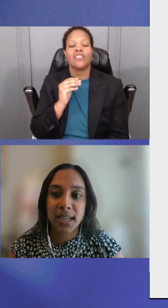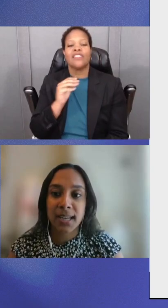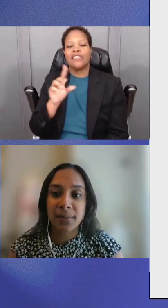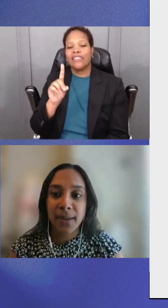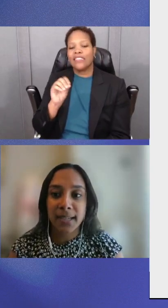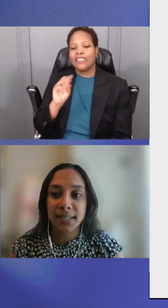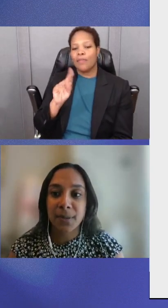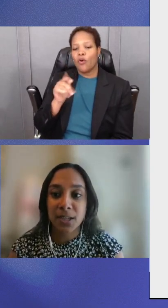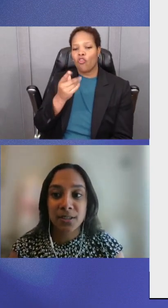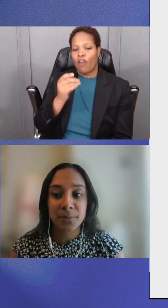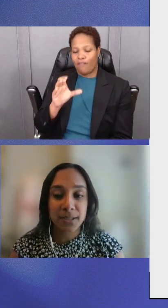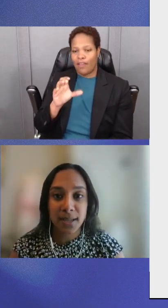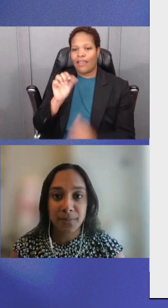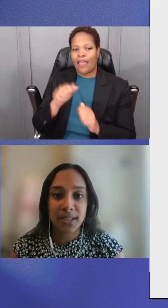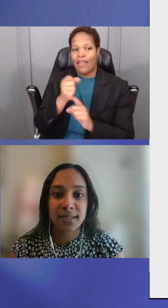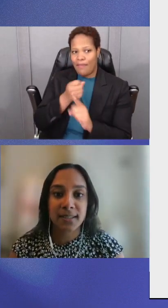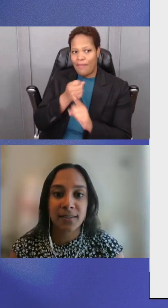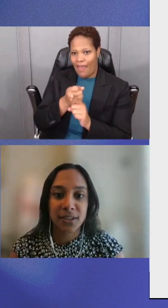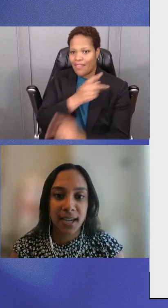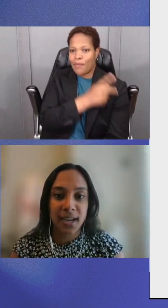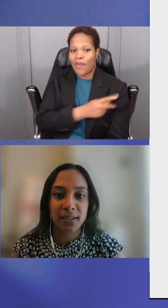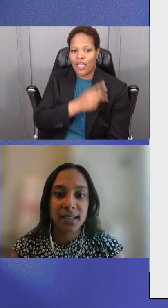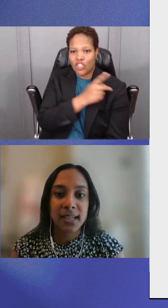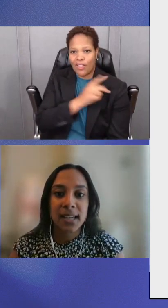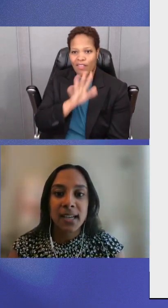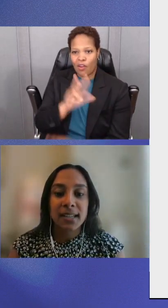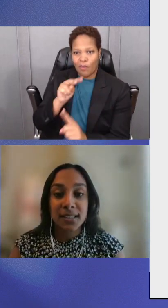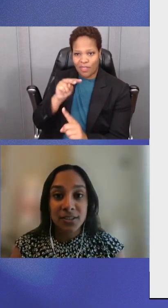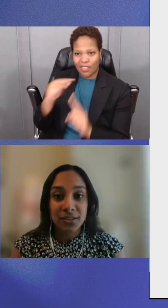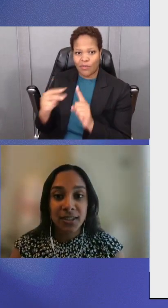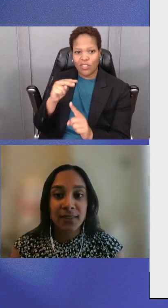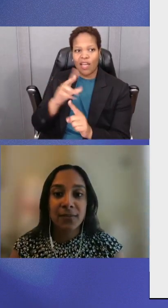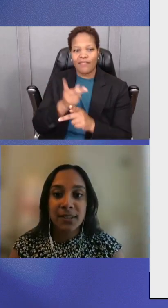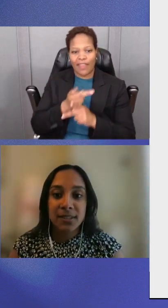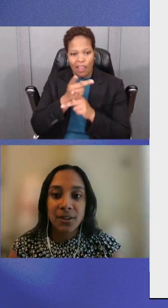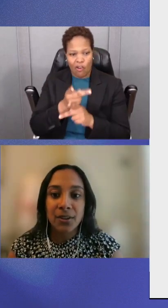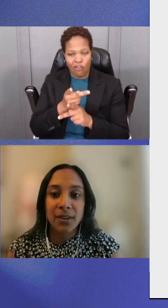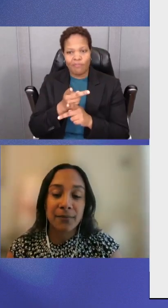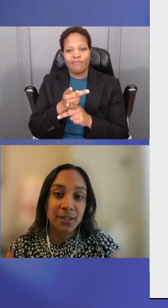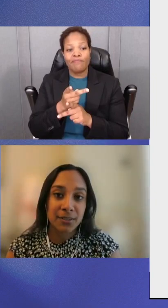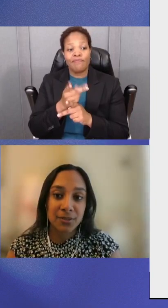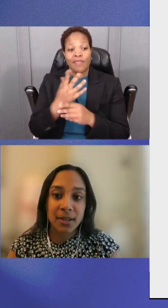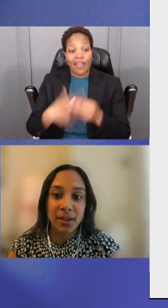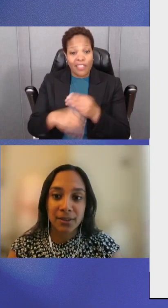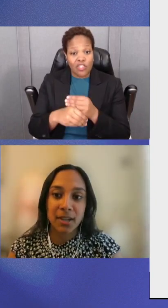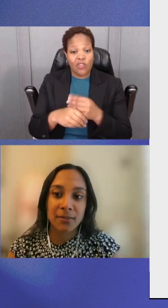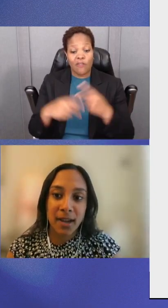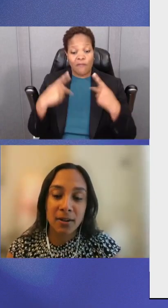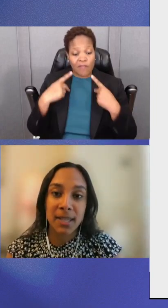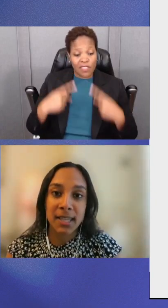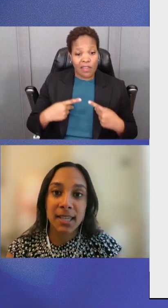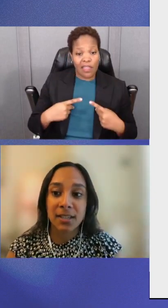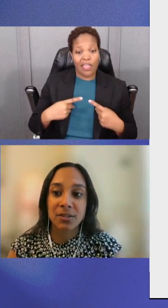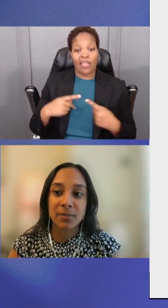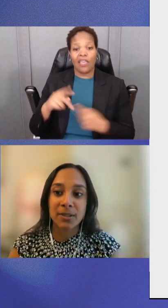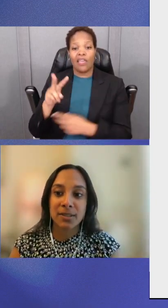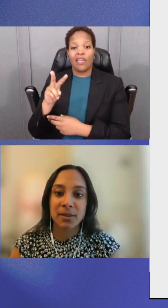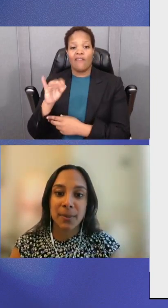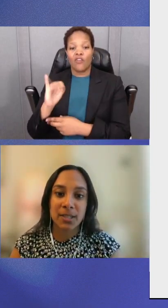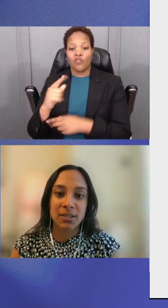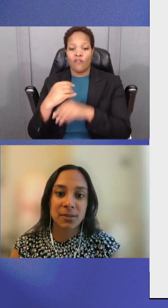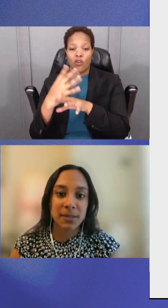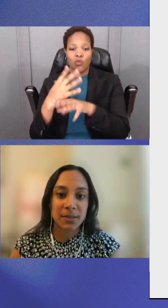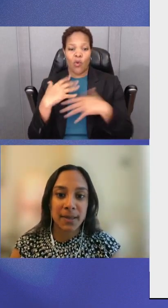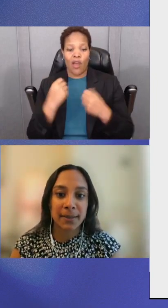provider can impact the patient's perceptions of their care. Additionally, the physical and virtual healthcare environment can contribute to